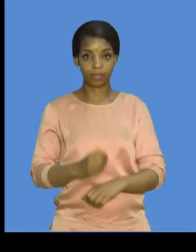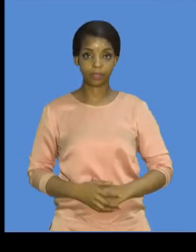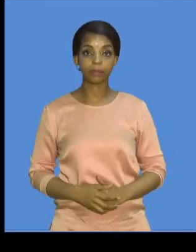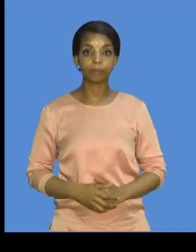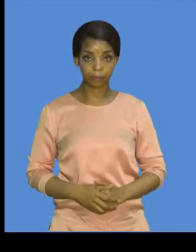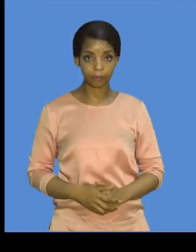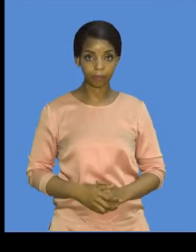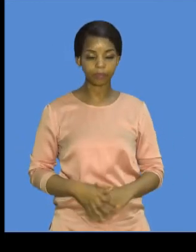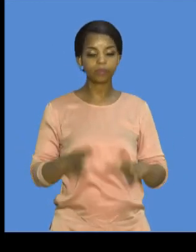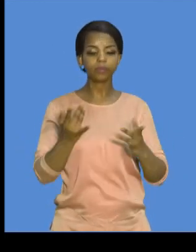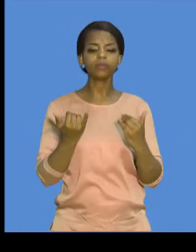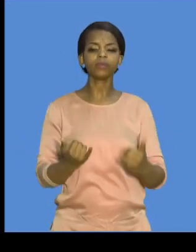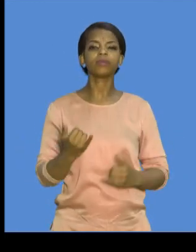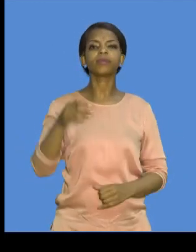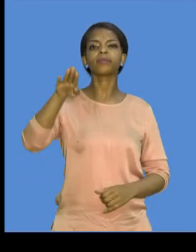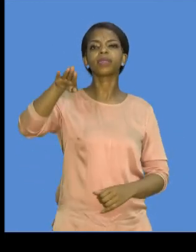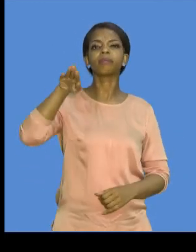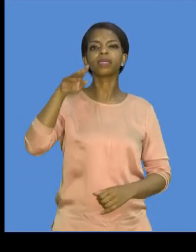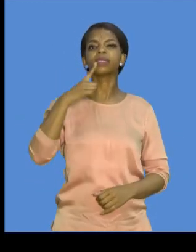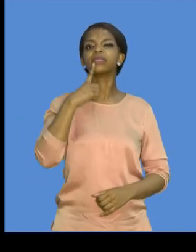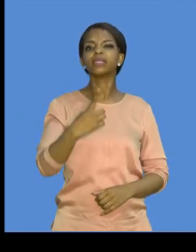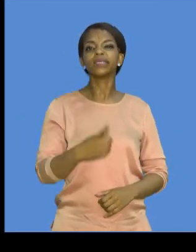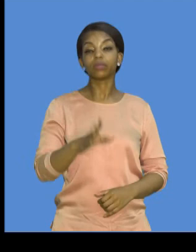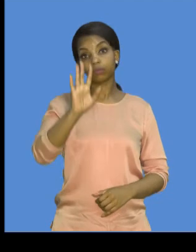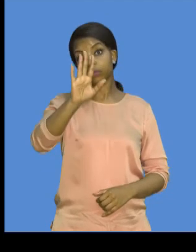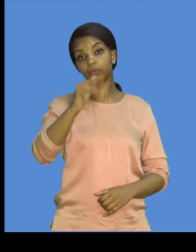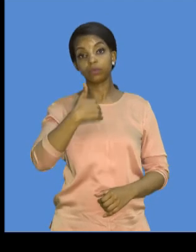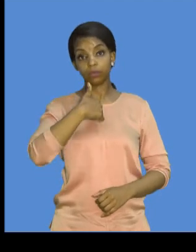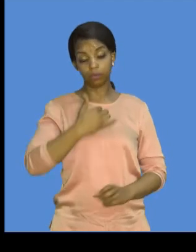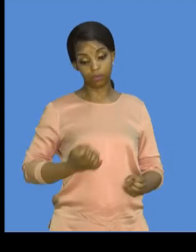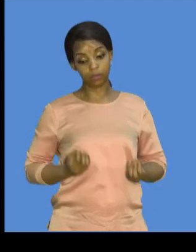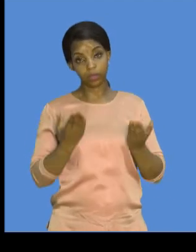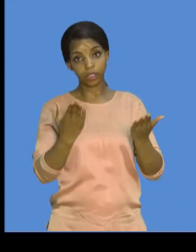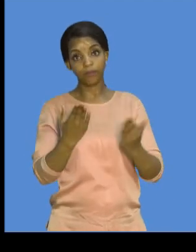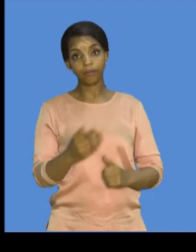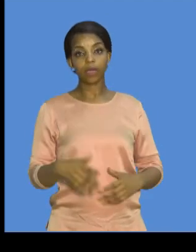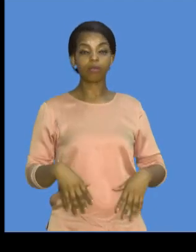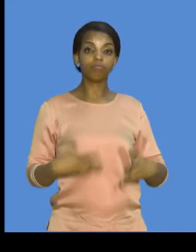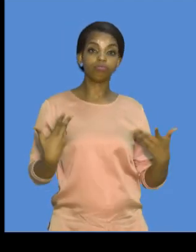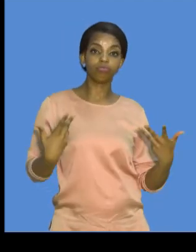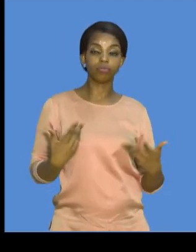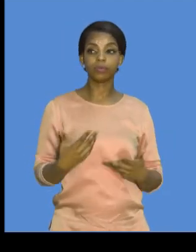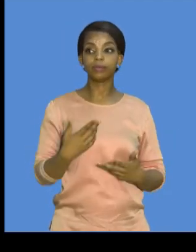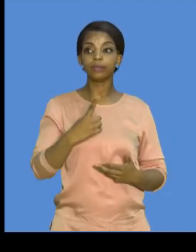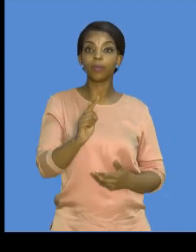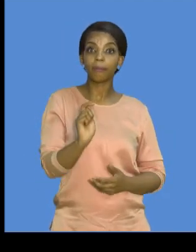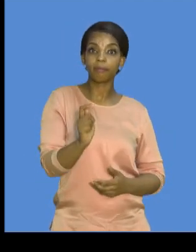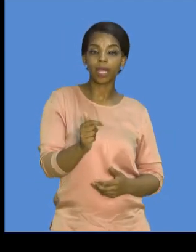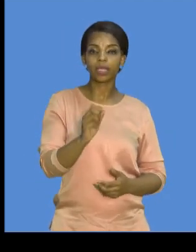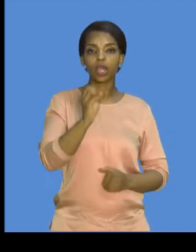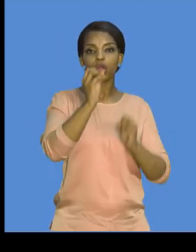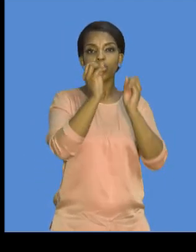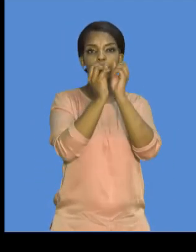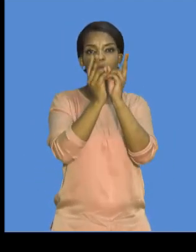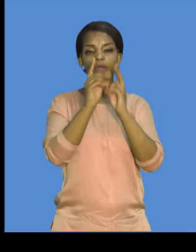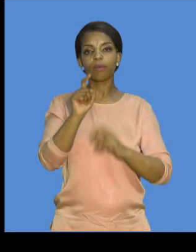years. The bank says, we are going to offer you, or to pay her rather, an interest rate of